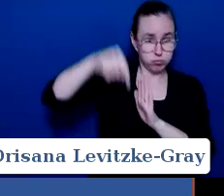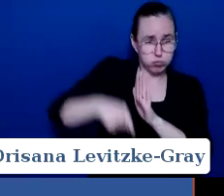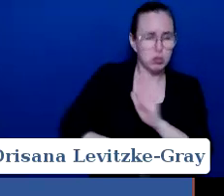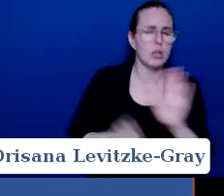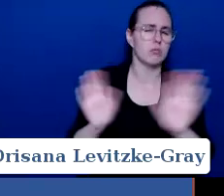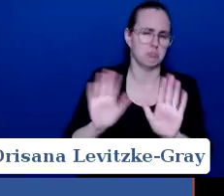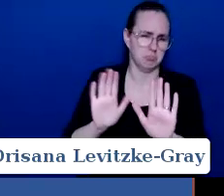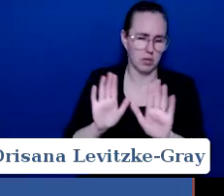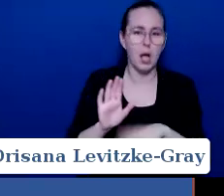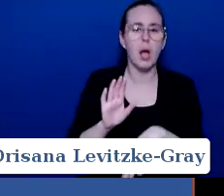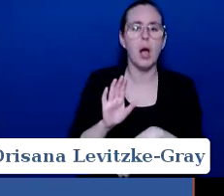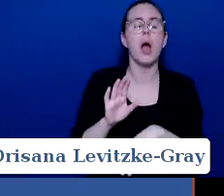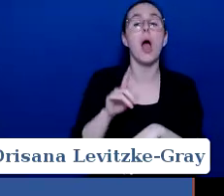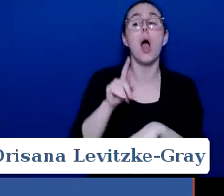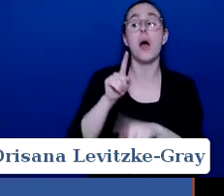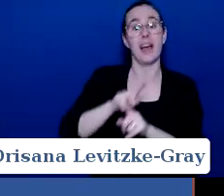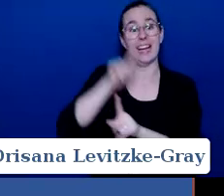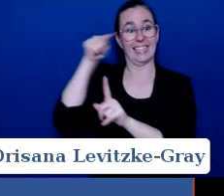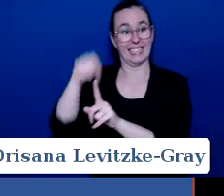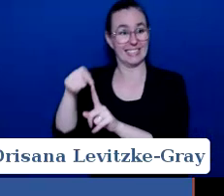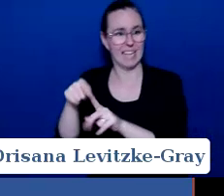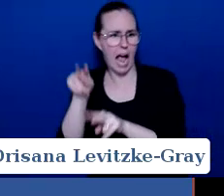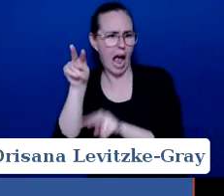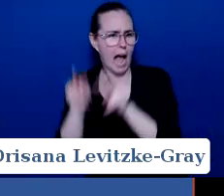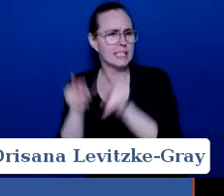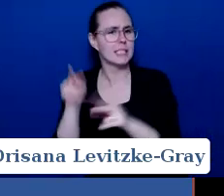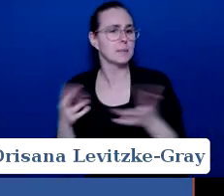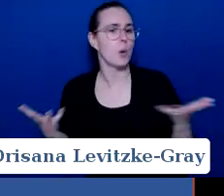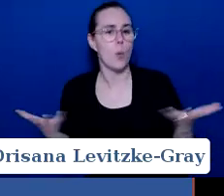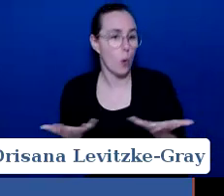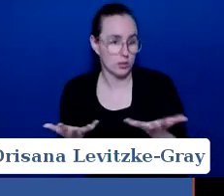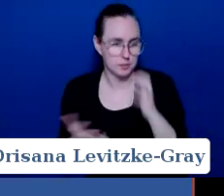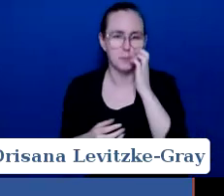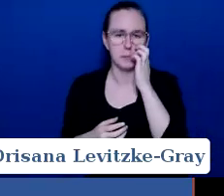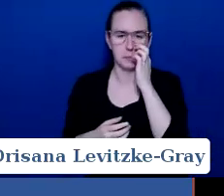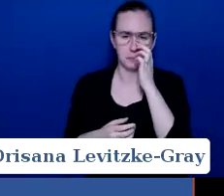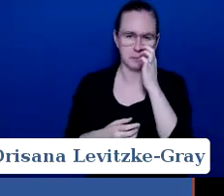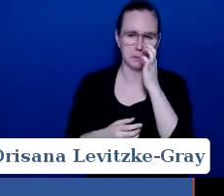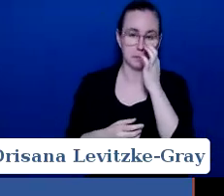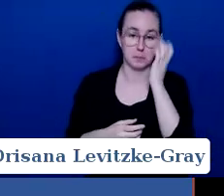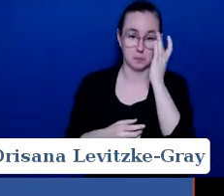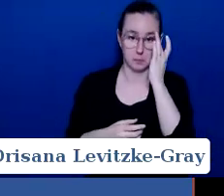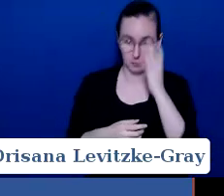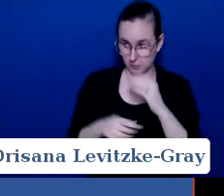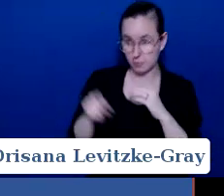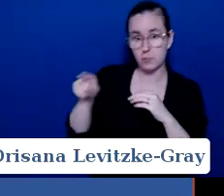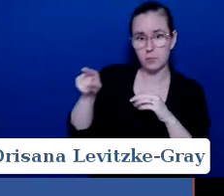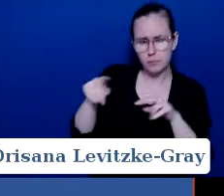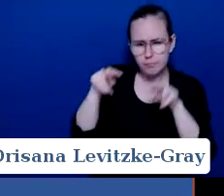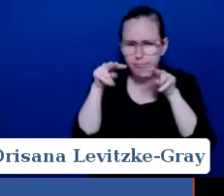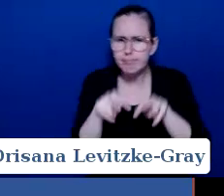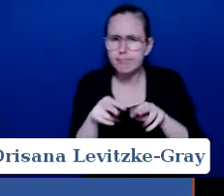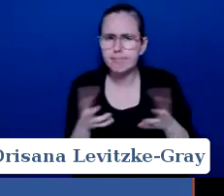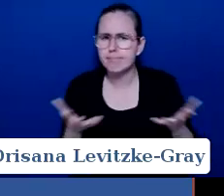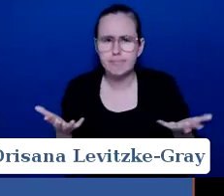About what we are looking to assess, it's important to remember CRPD committee recommendations, looking at not